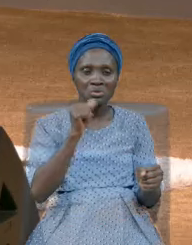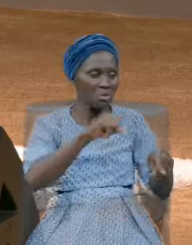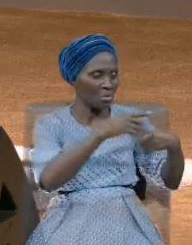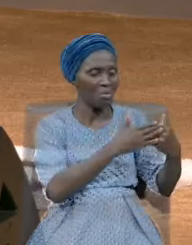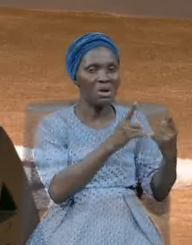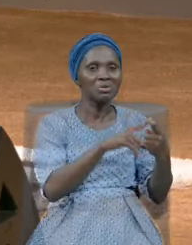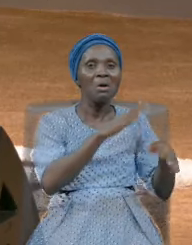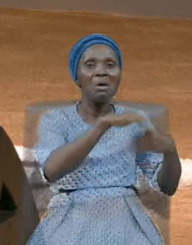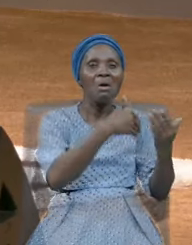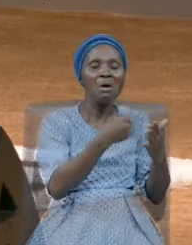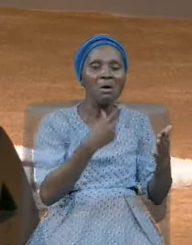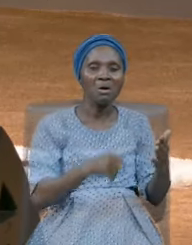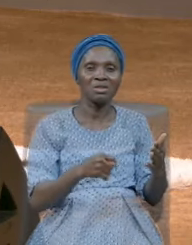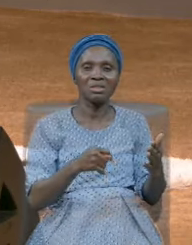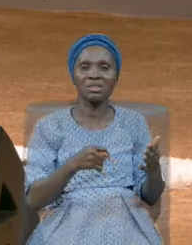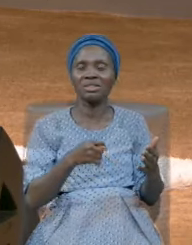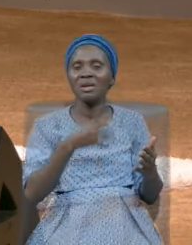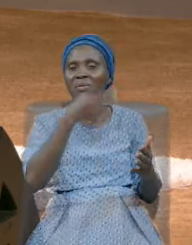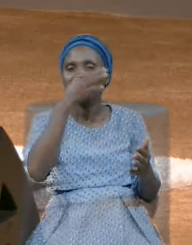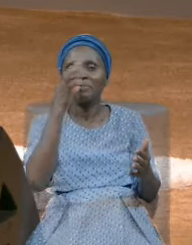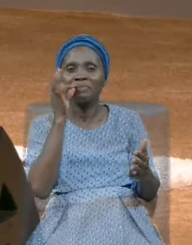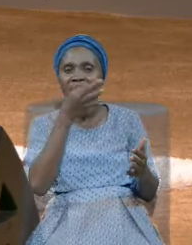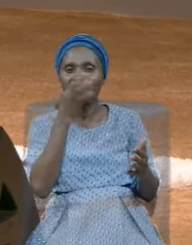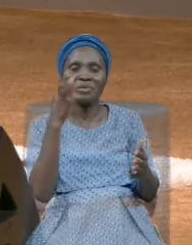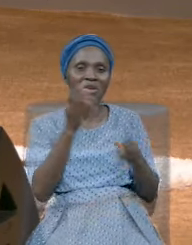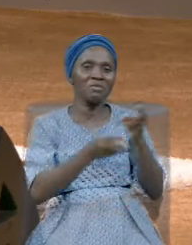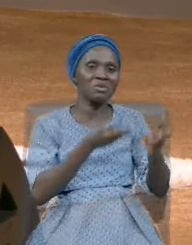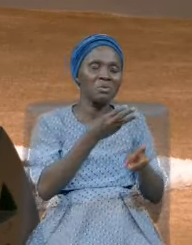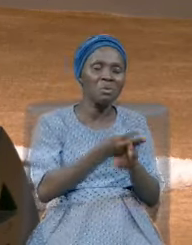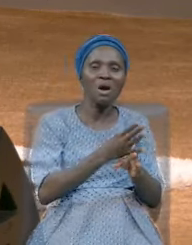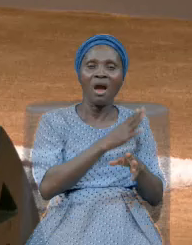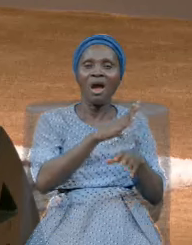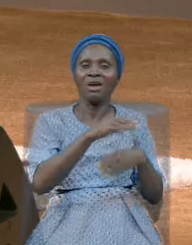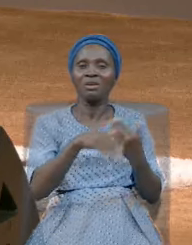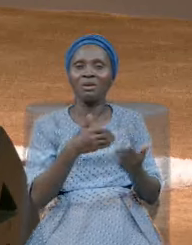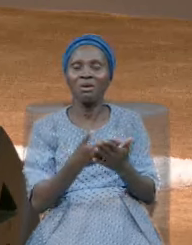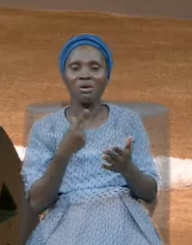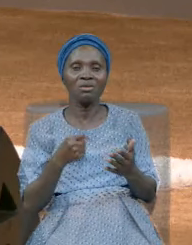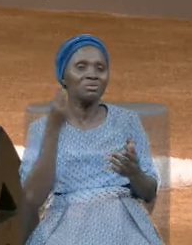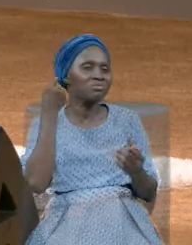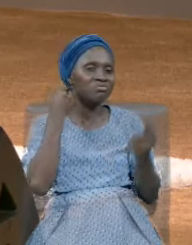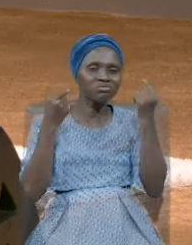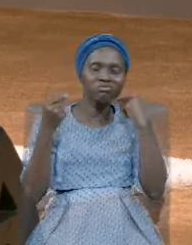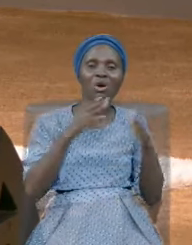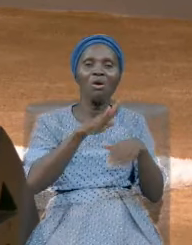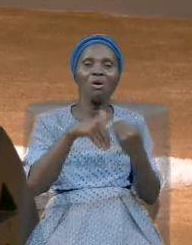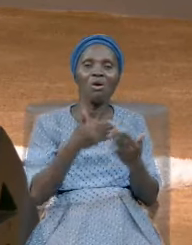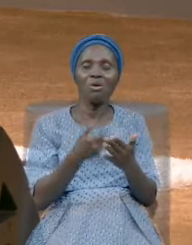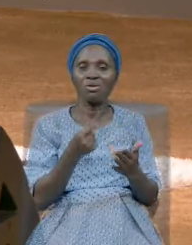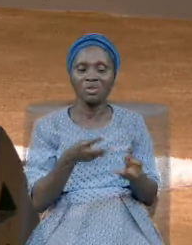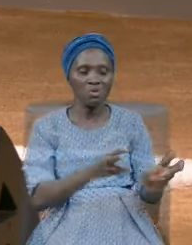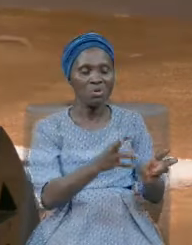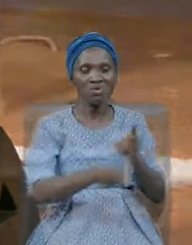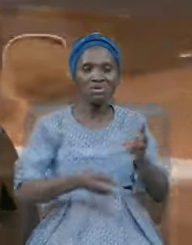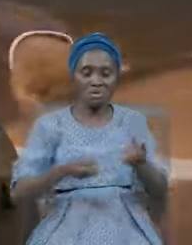the jewelry of the world. Satan will not even come and tempt you with that. The same thing in every other area of your